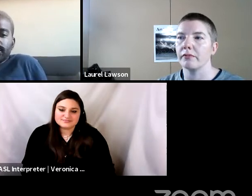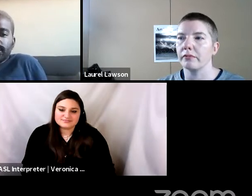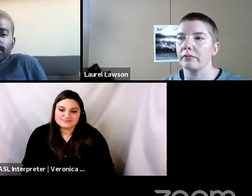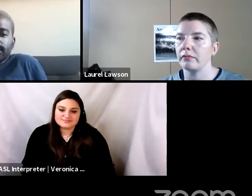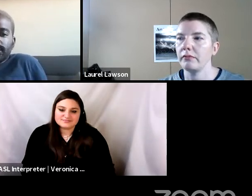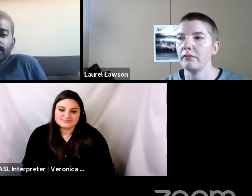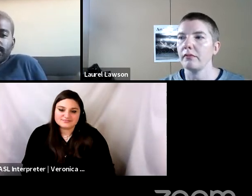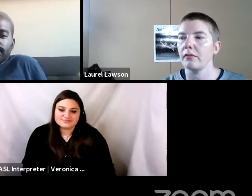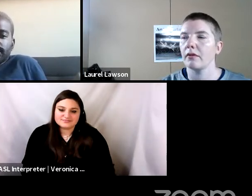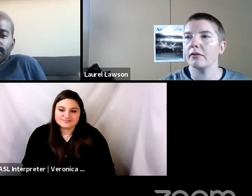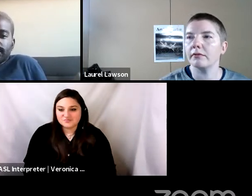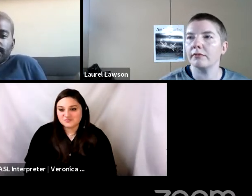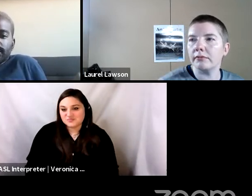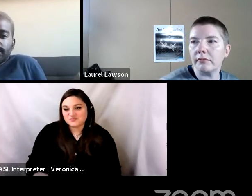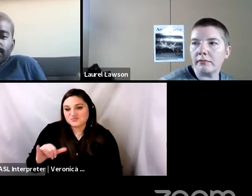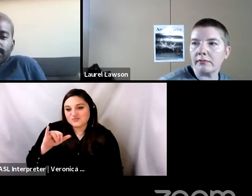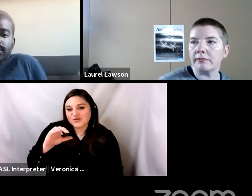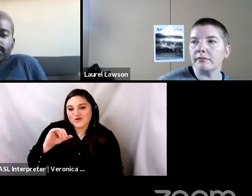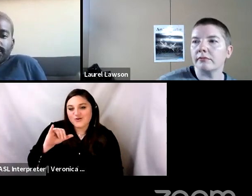Yeah, this is Yo-Yo speaking.